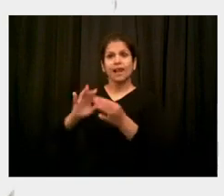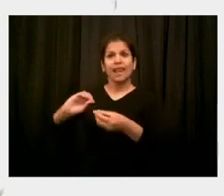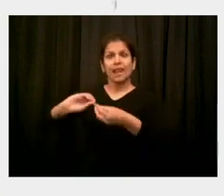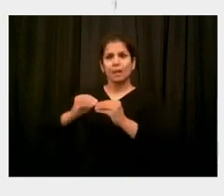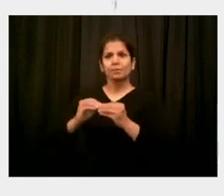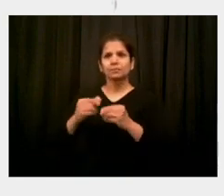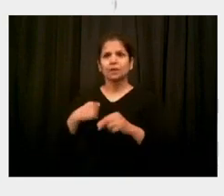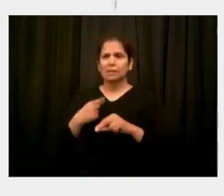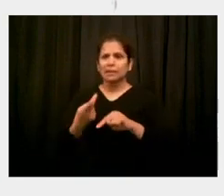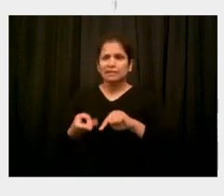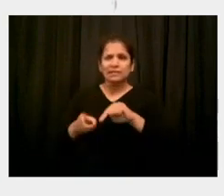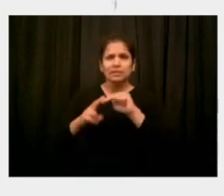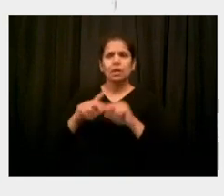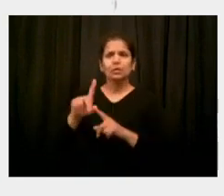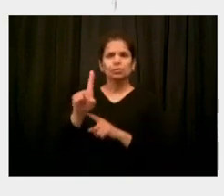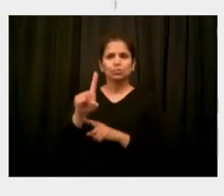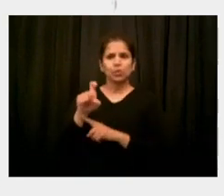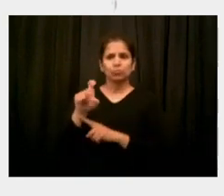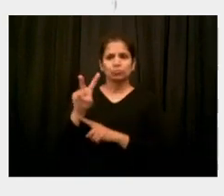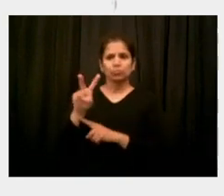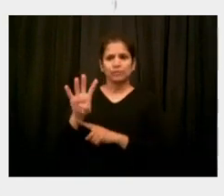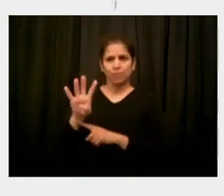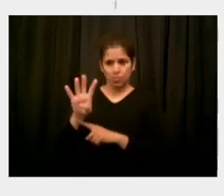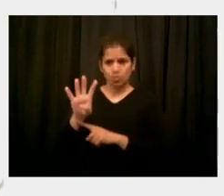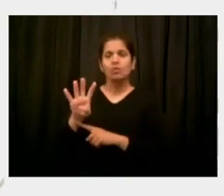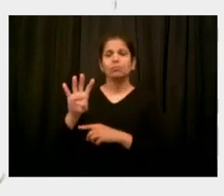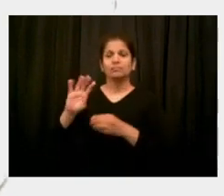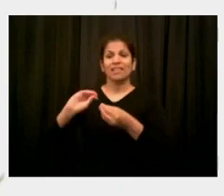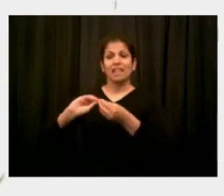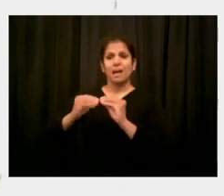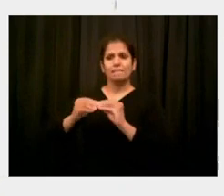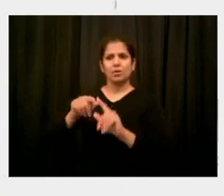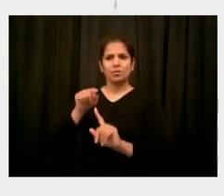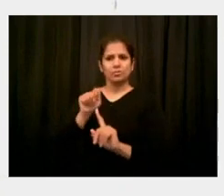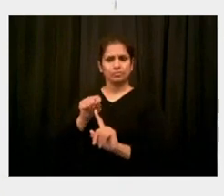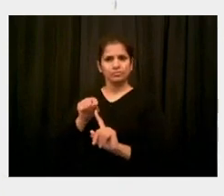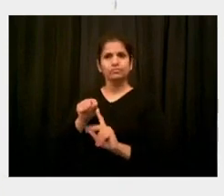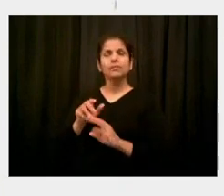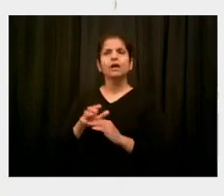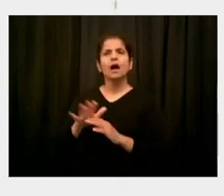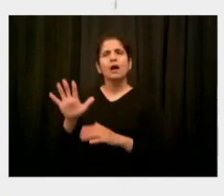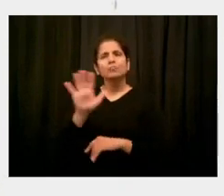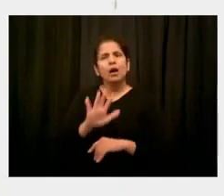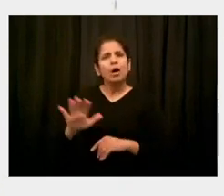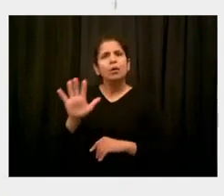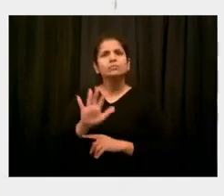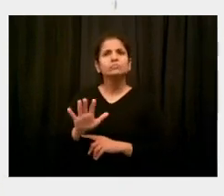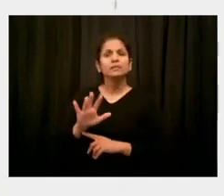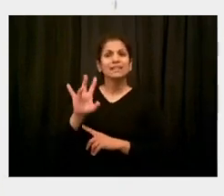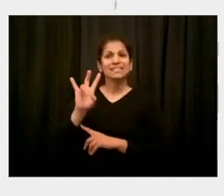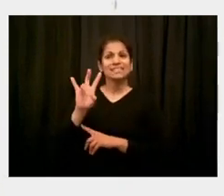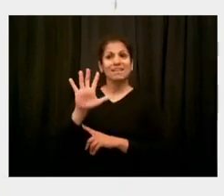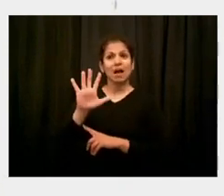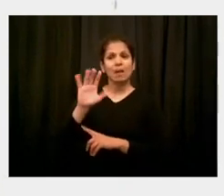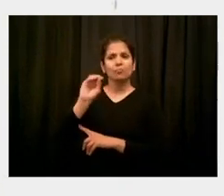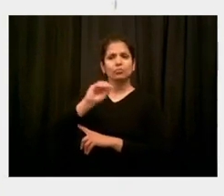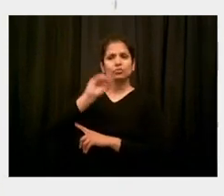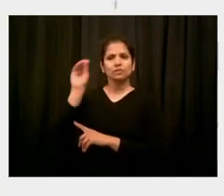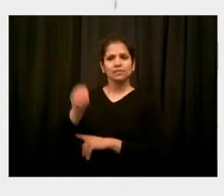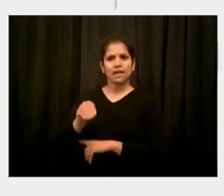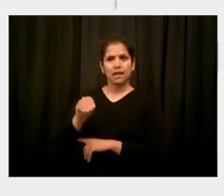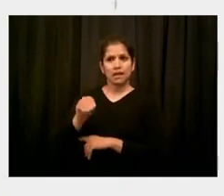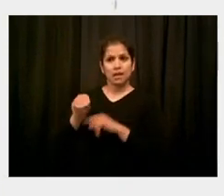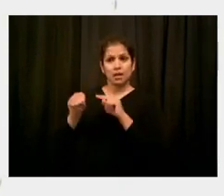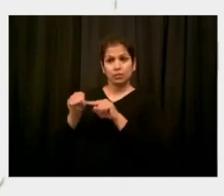124, and roughly about three quarters of them have an indication of having had